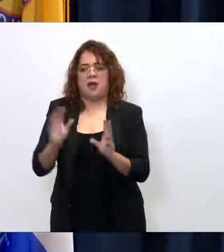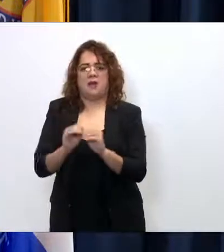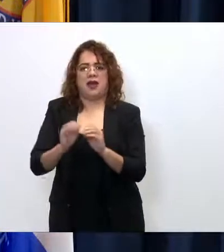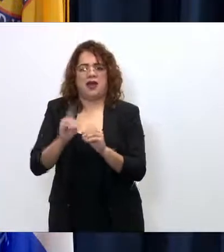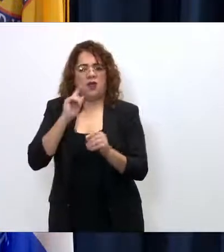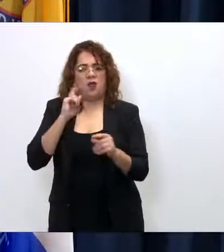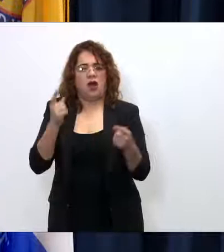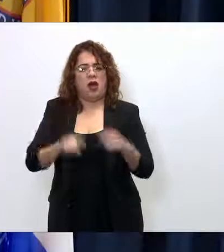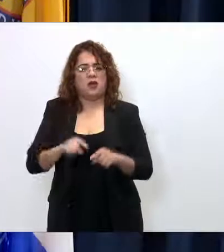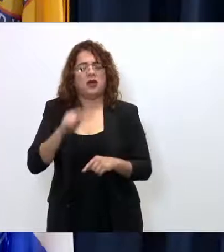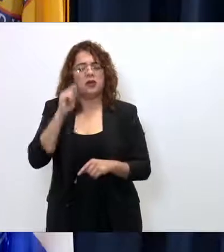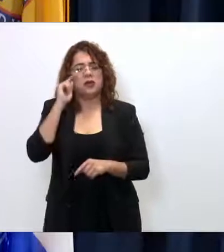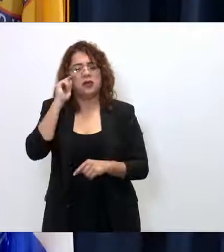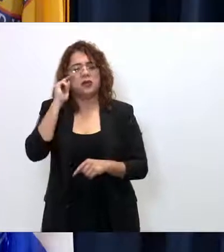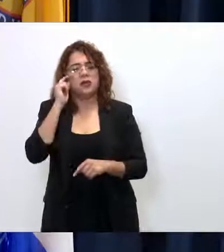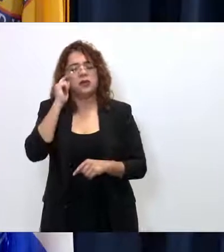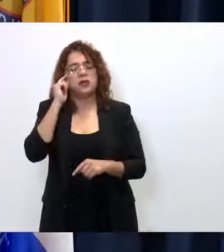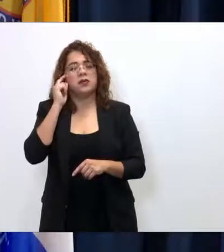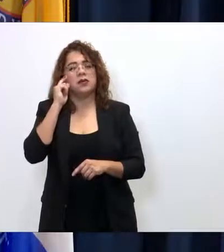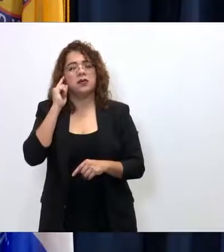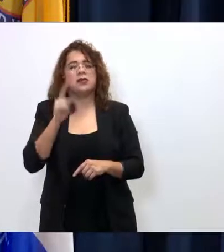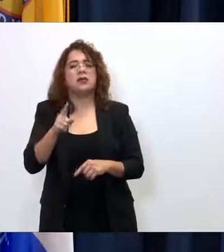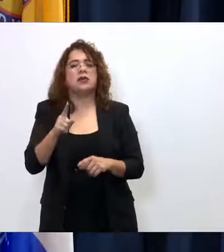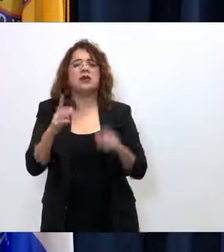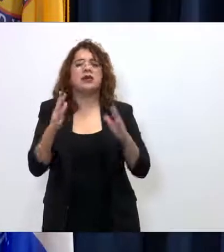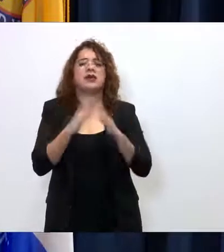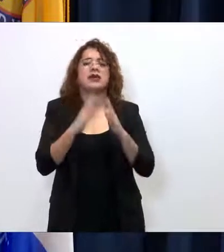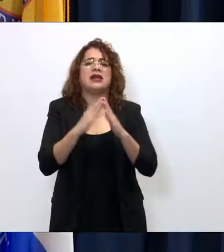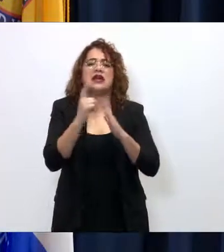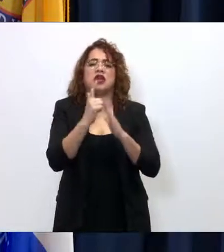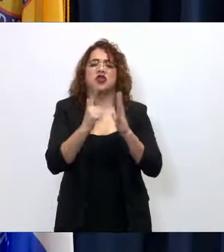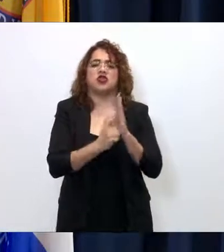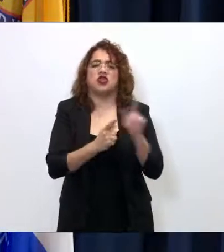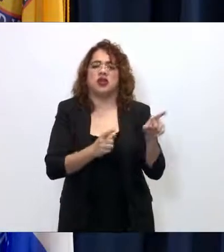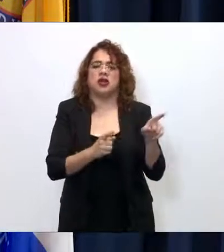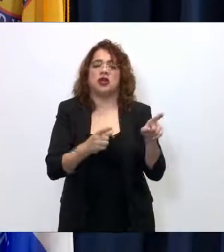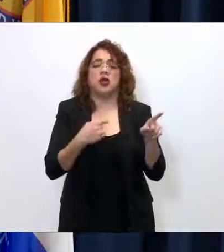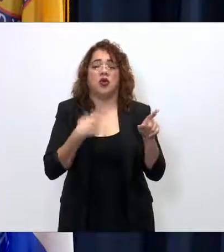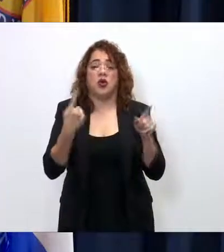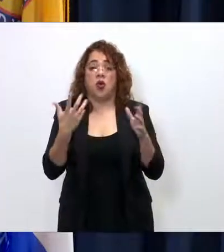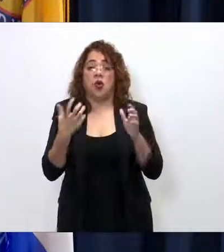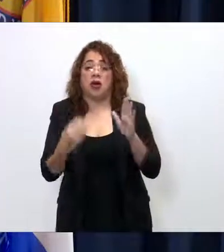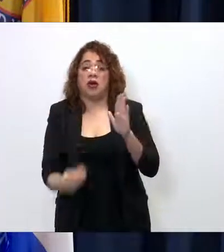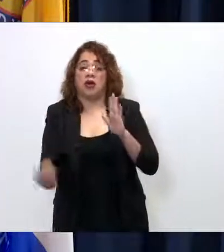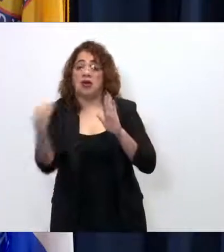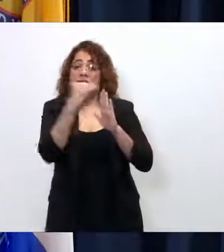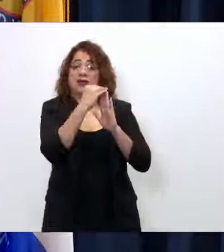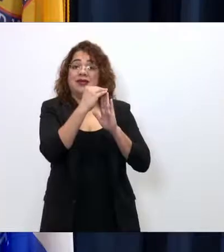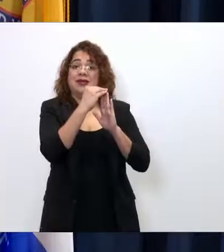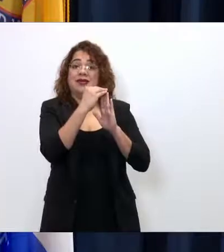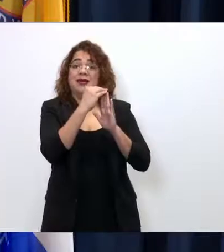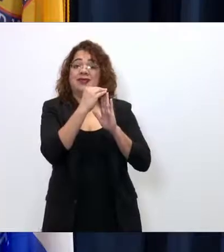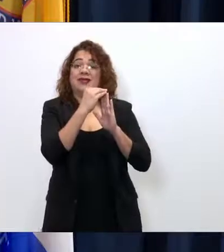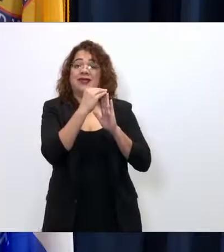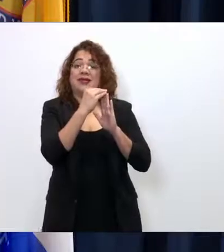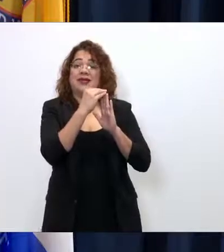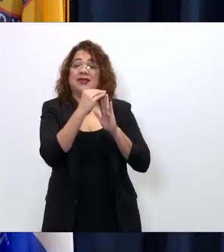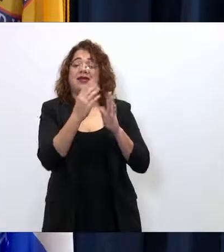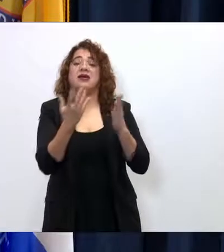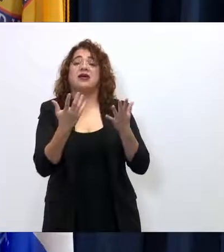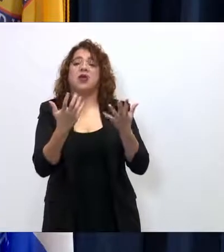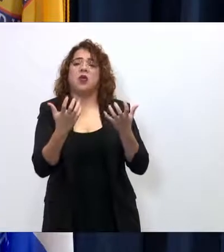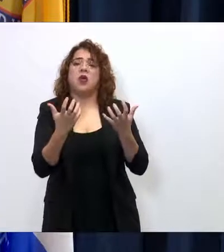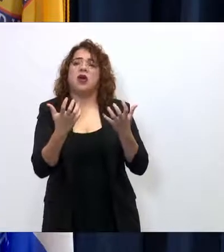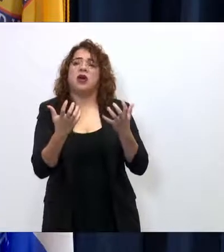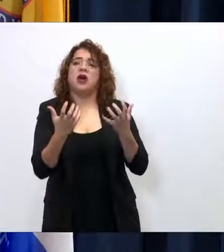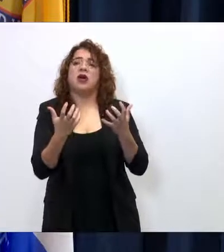happening. Yeah, that's a good question. Actually, I think you should ask definitely the city attorney. So we actually tried to agendize it earlier. We were pushing to try to get it